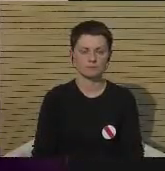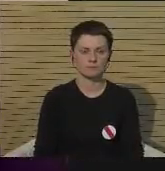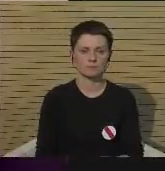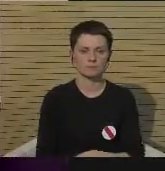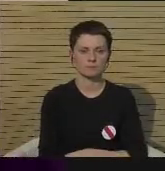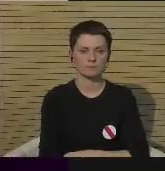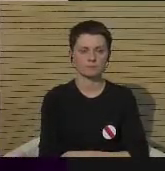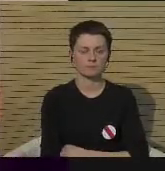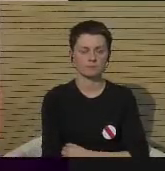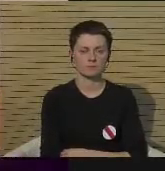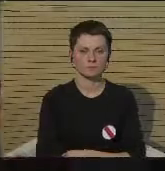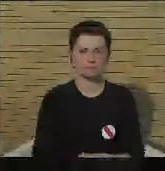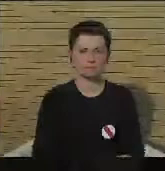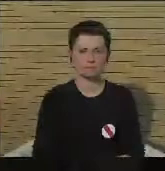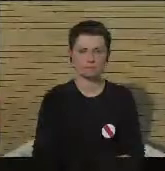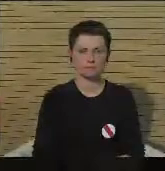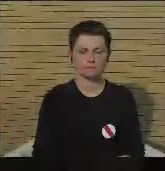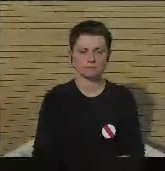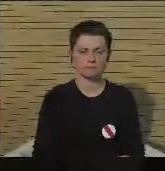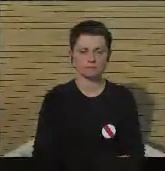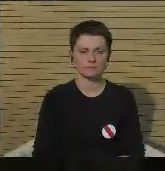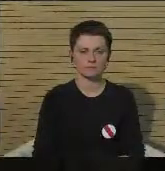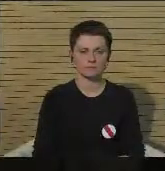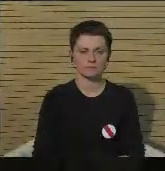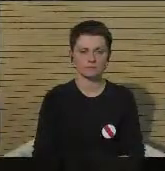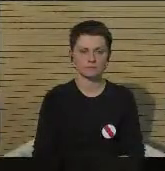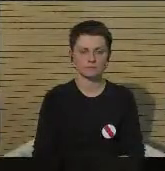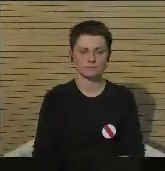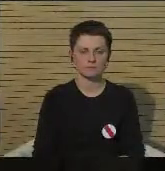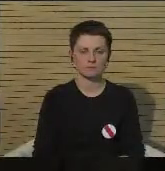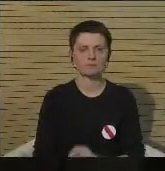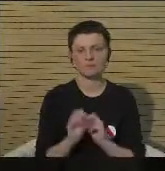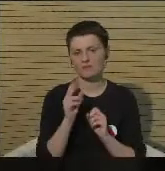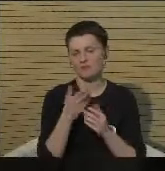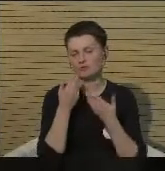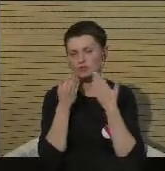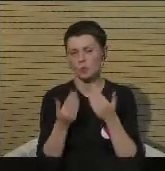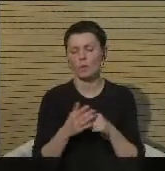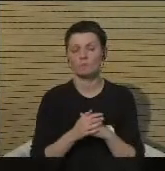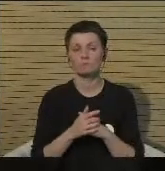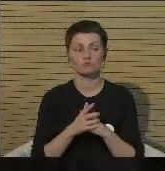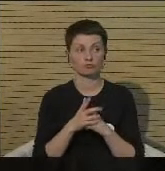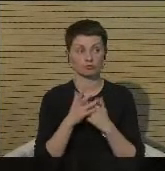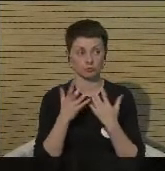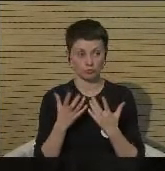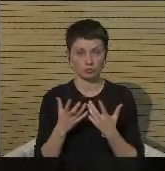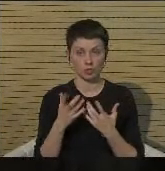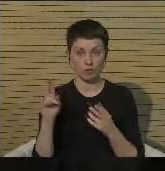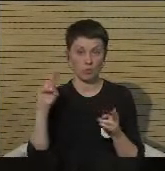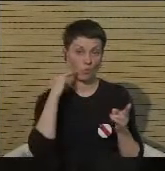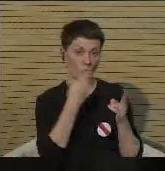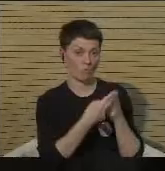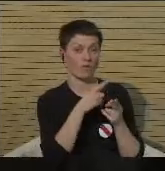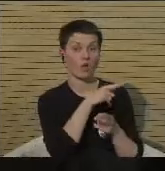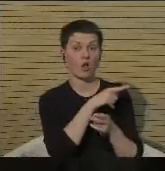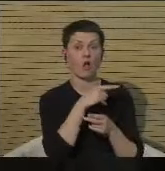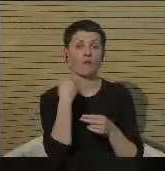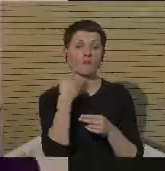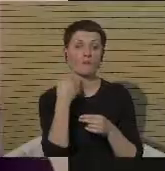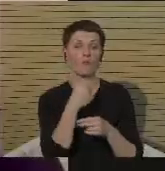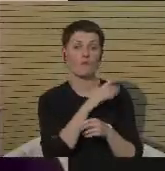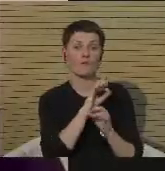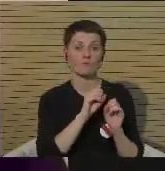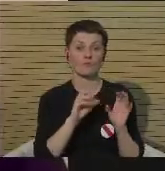It's not from Soviet time, but it's old building. Thank you very much. Would you like to address